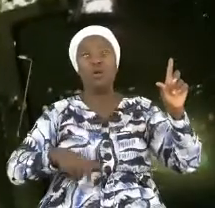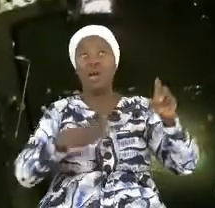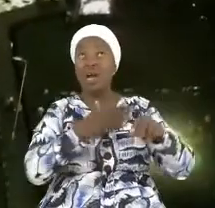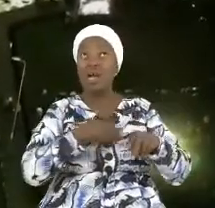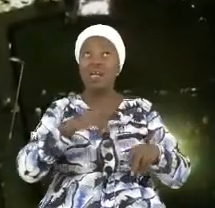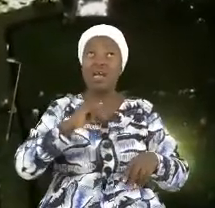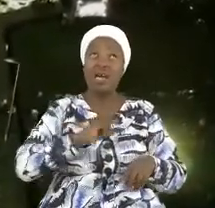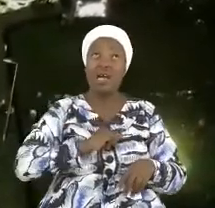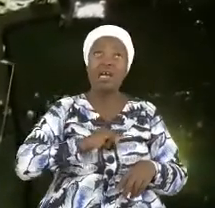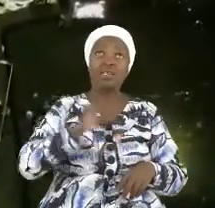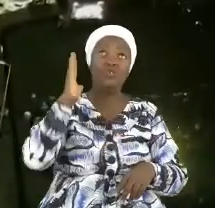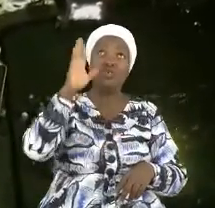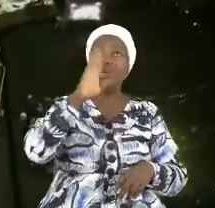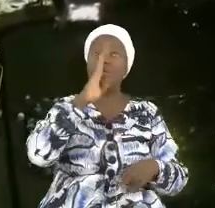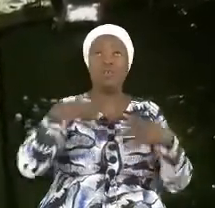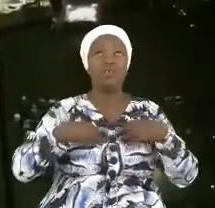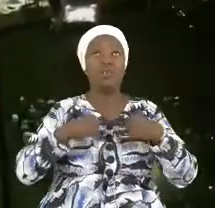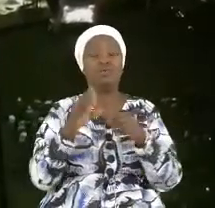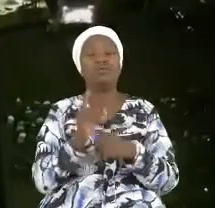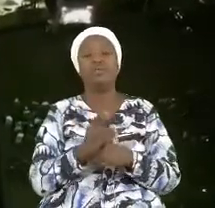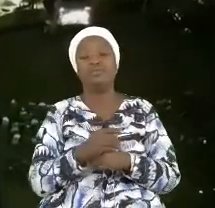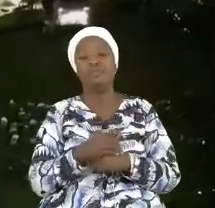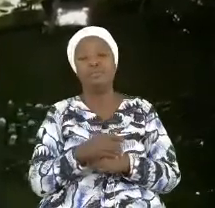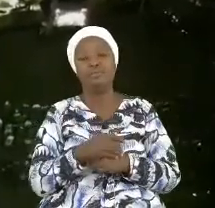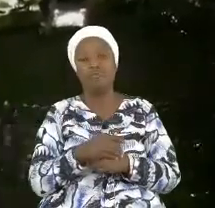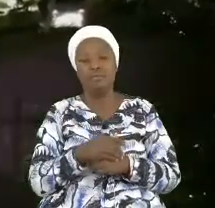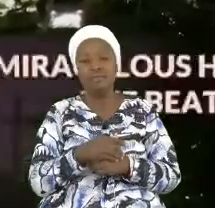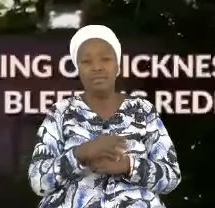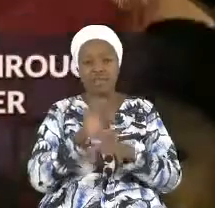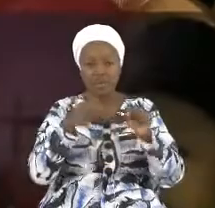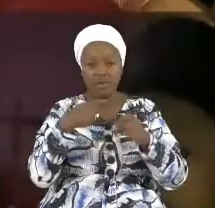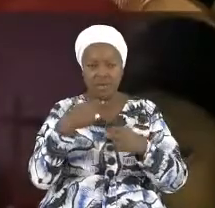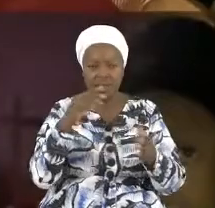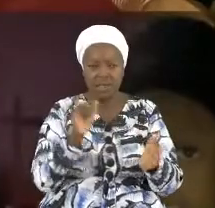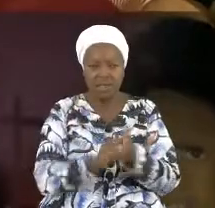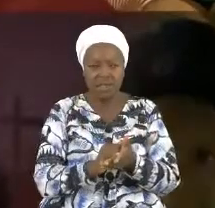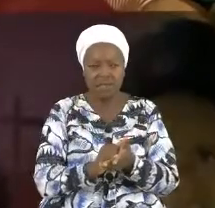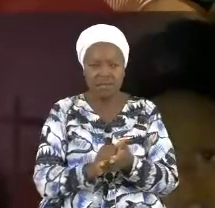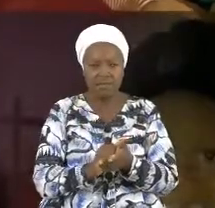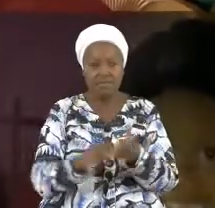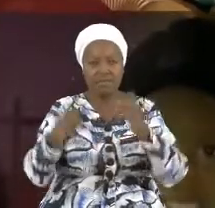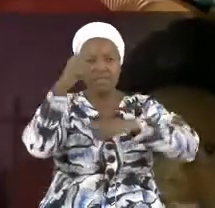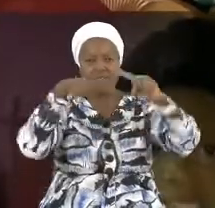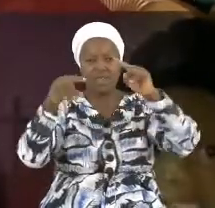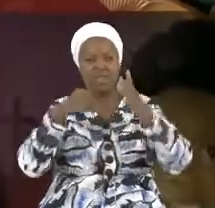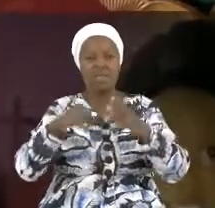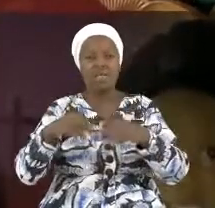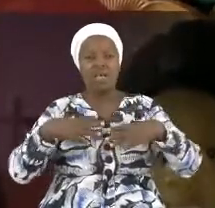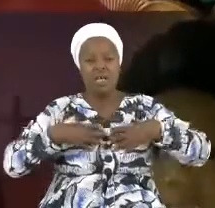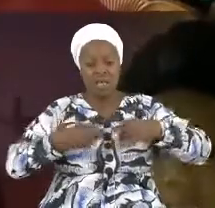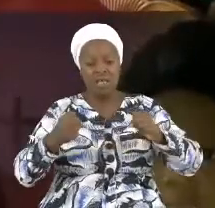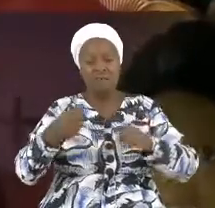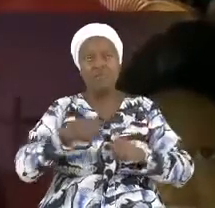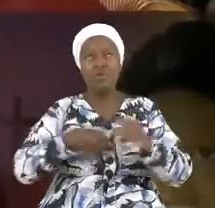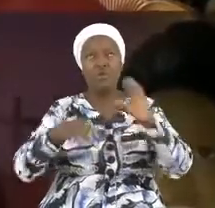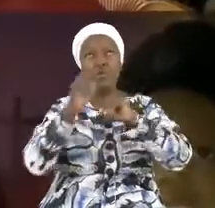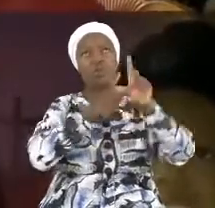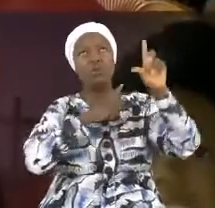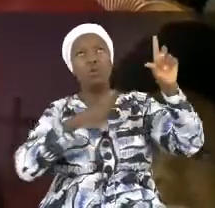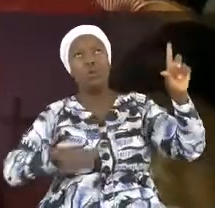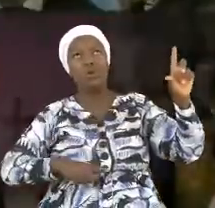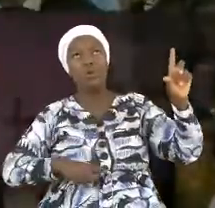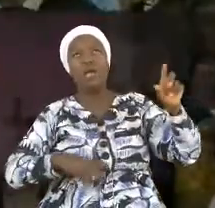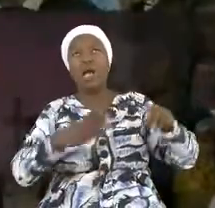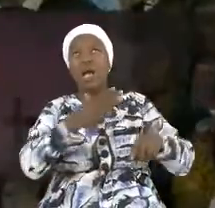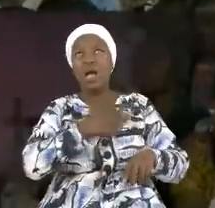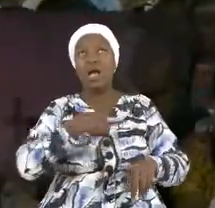be healed. Can you repeat that prayer? Heal me, O Lord, and I shall be